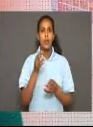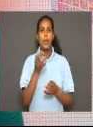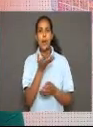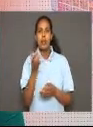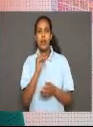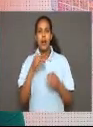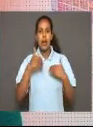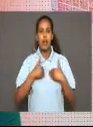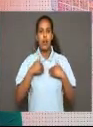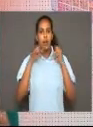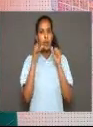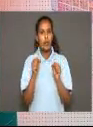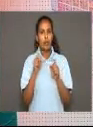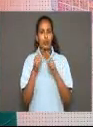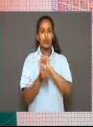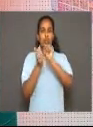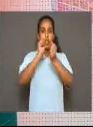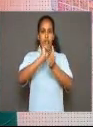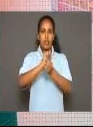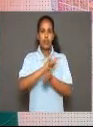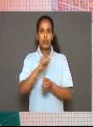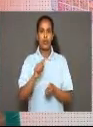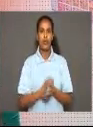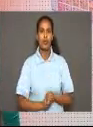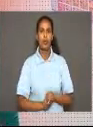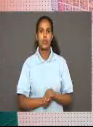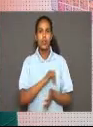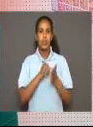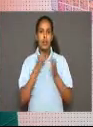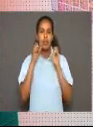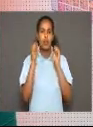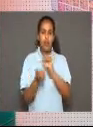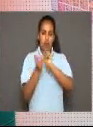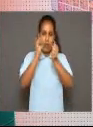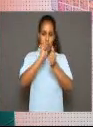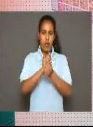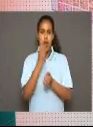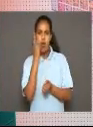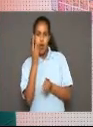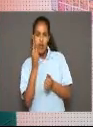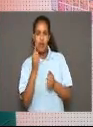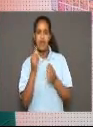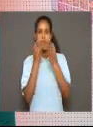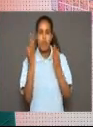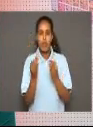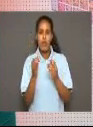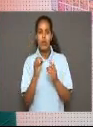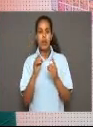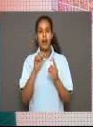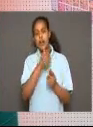Matter has the ability to change, though. It can alter from one form to